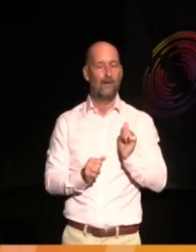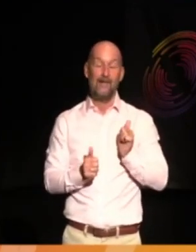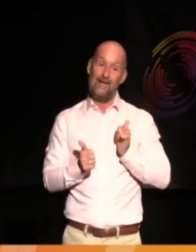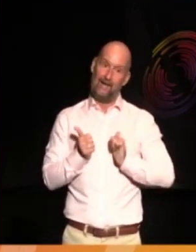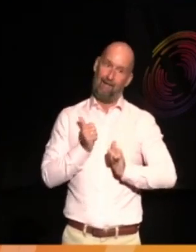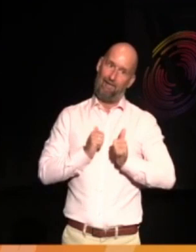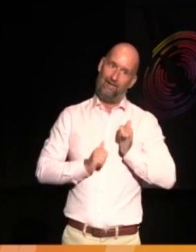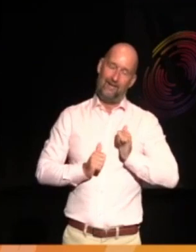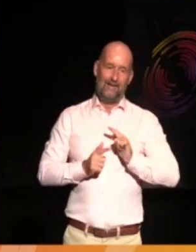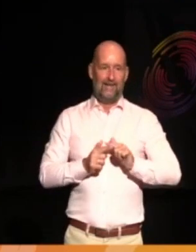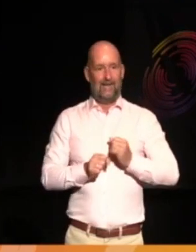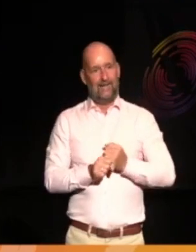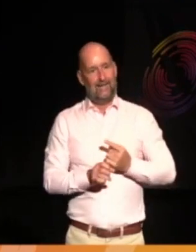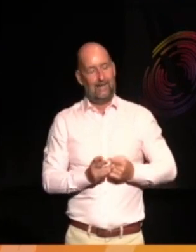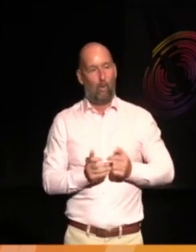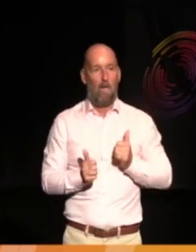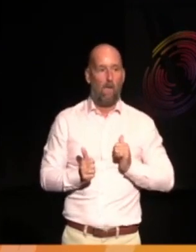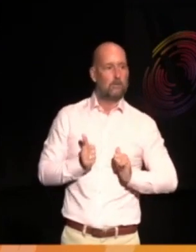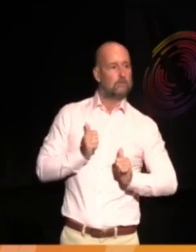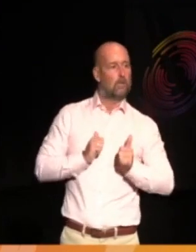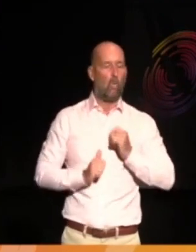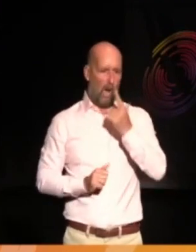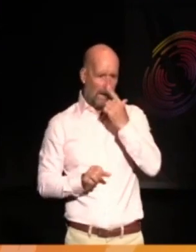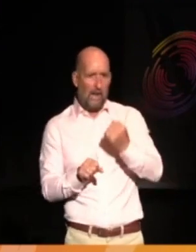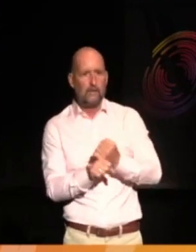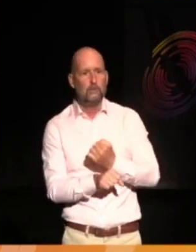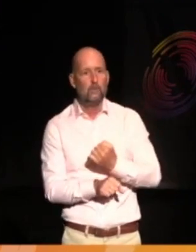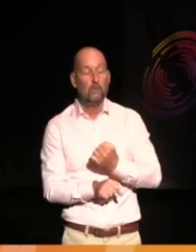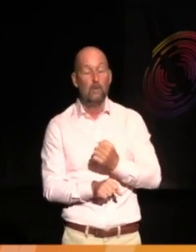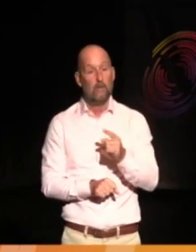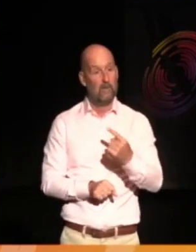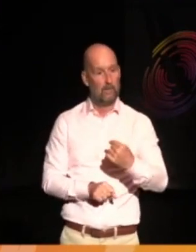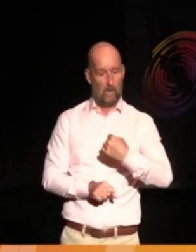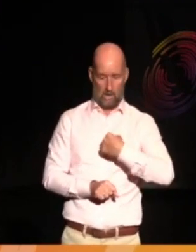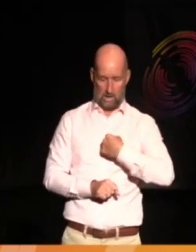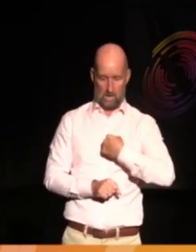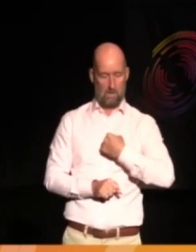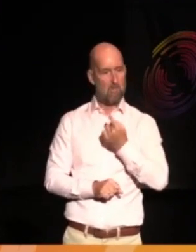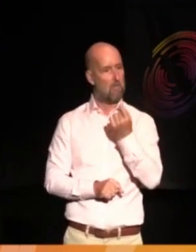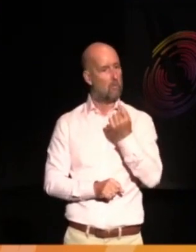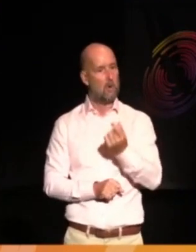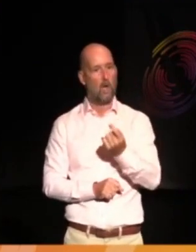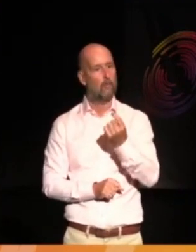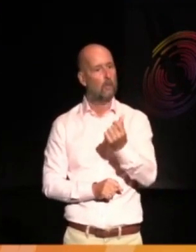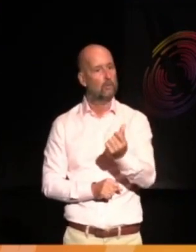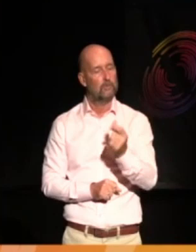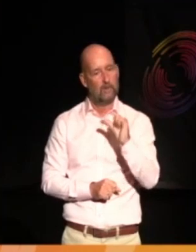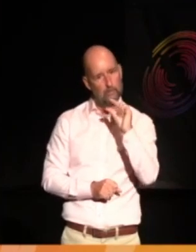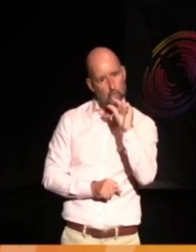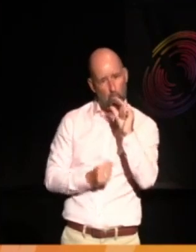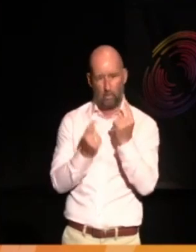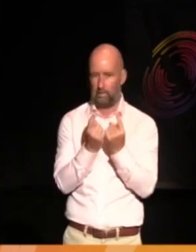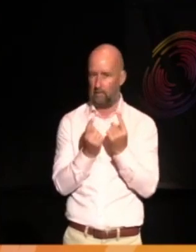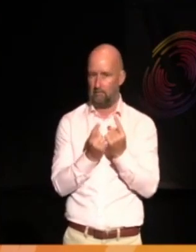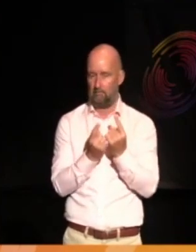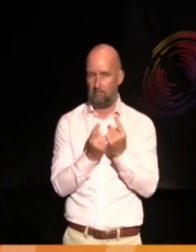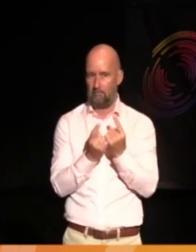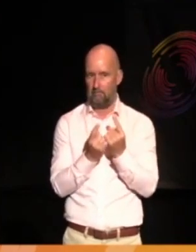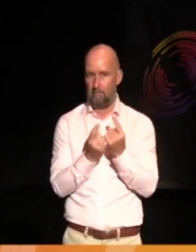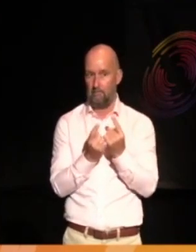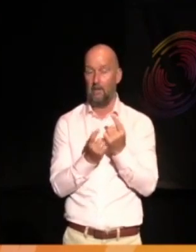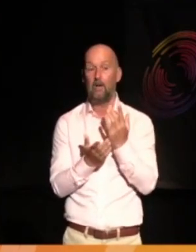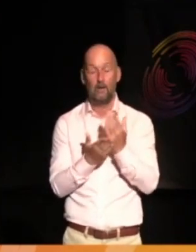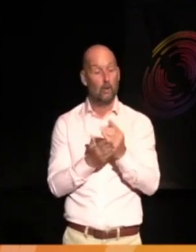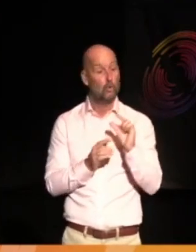And you can kind of think, what can I do? You think, well, maybe I don't need to do that much. I can just do a little thing. And it all will